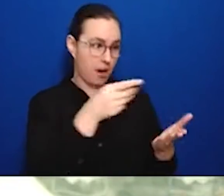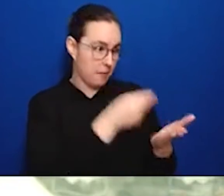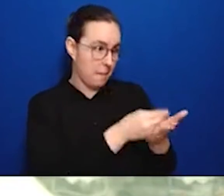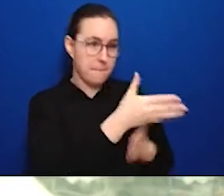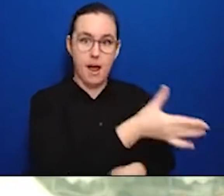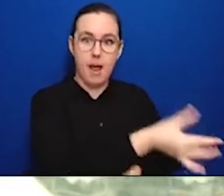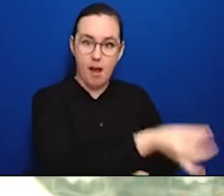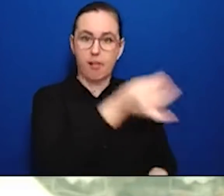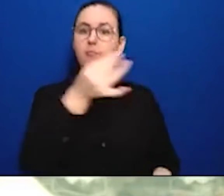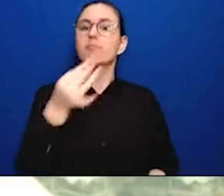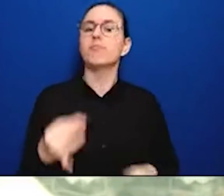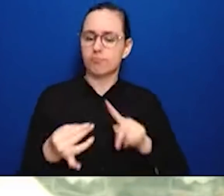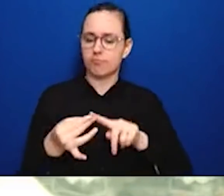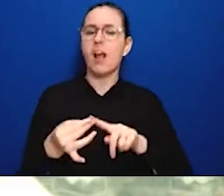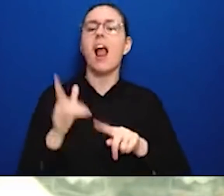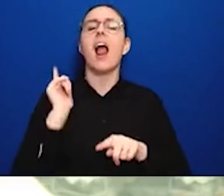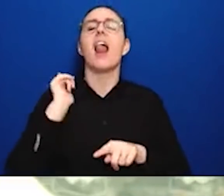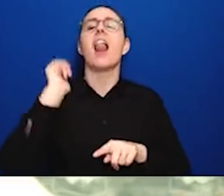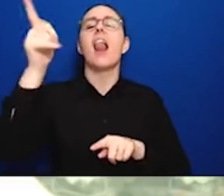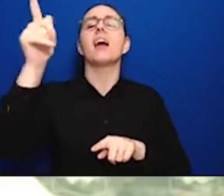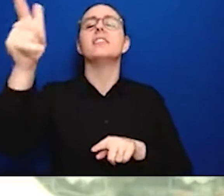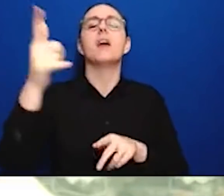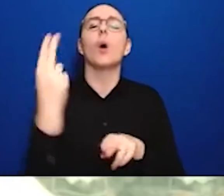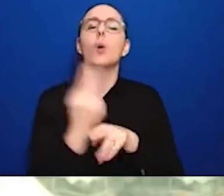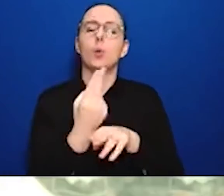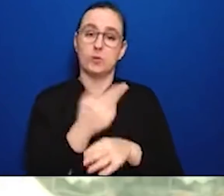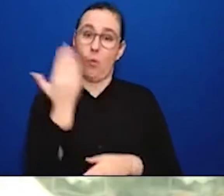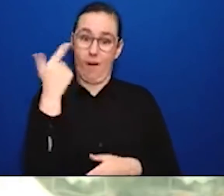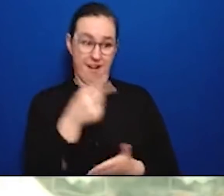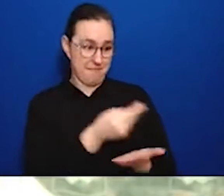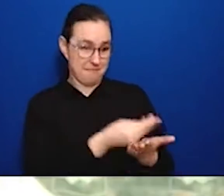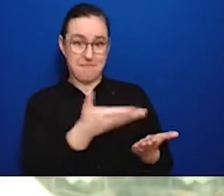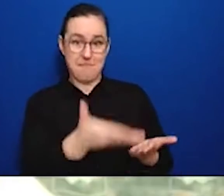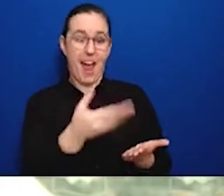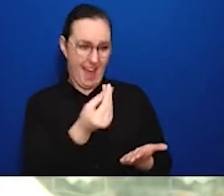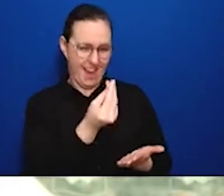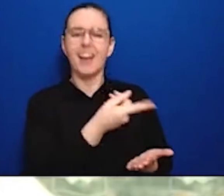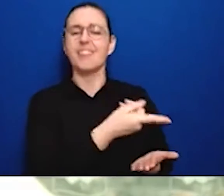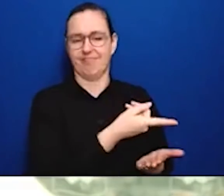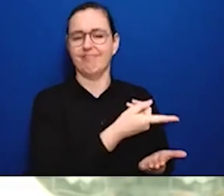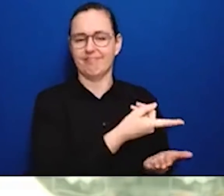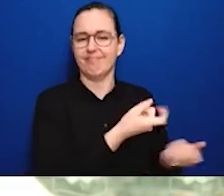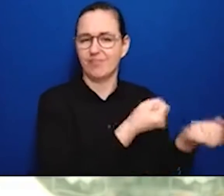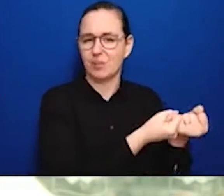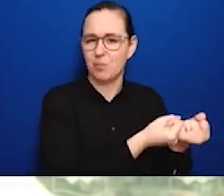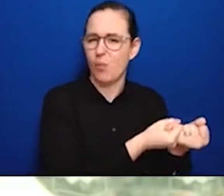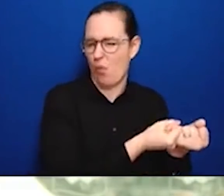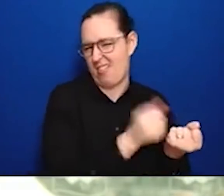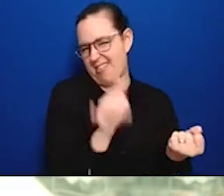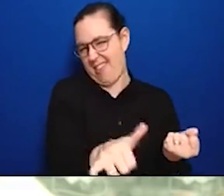So please, give them your support. And with that, happy to take any questions.